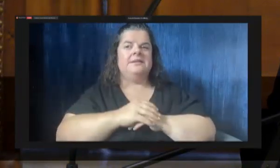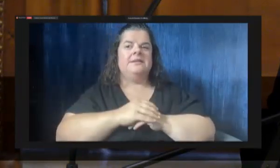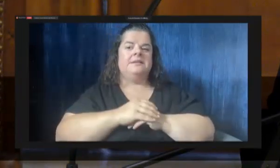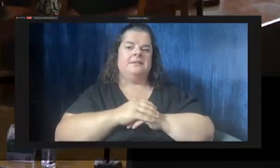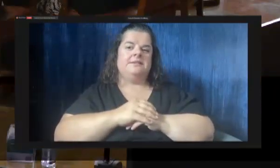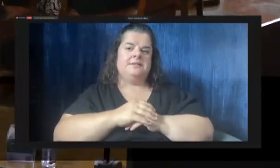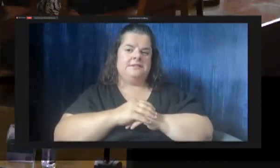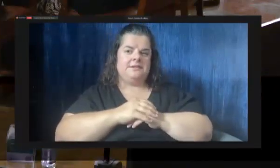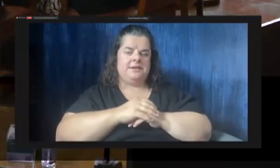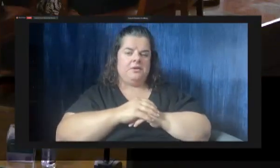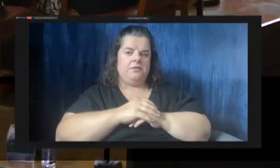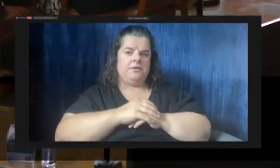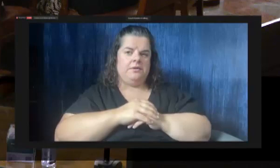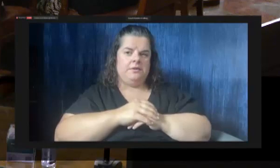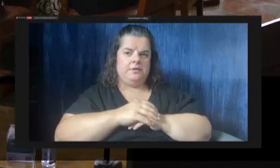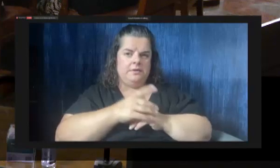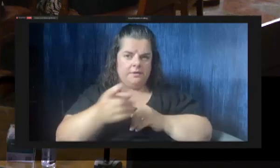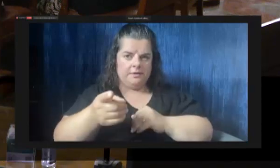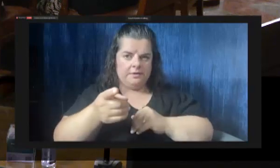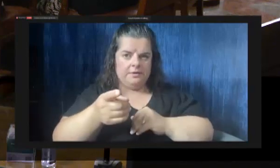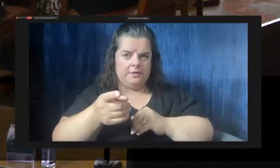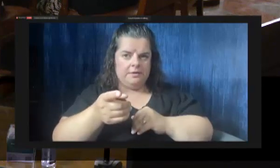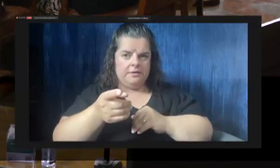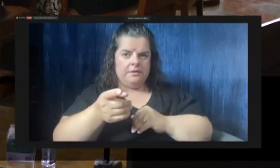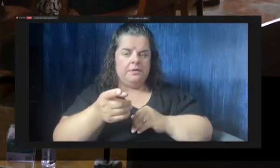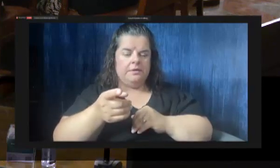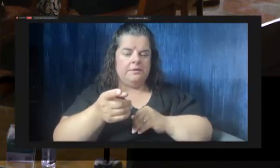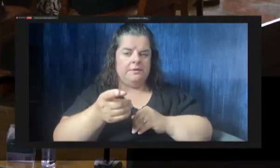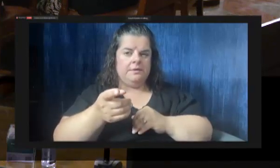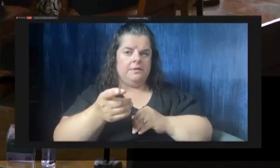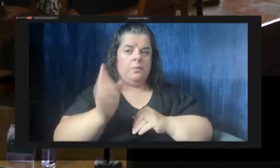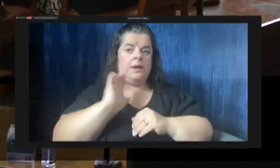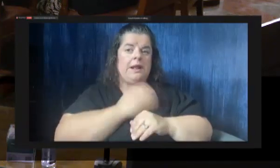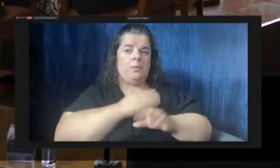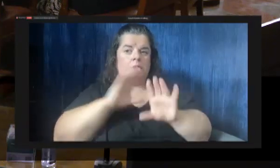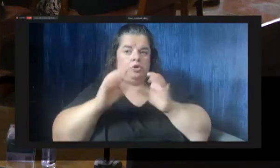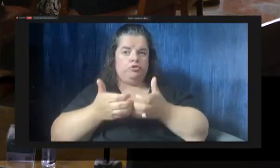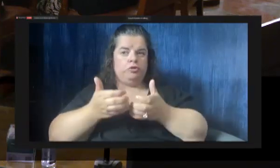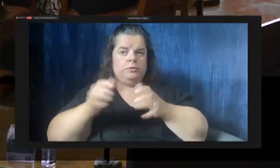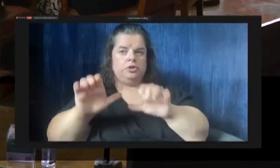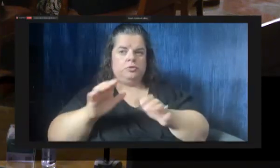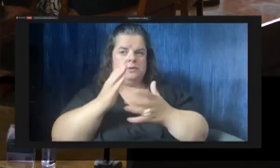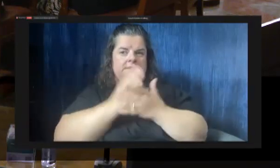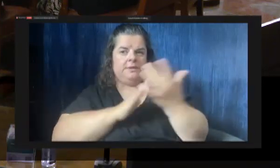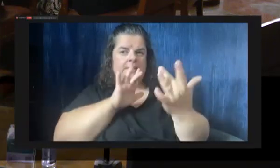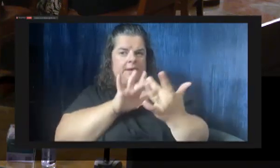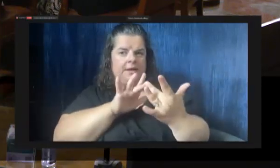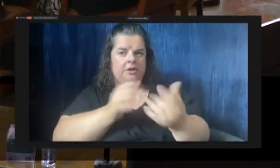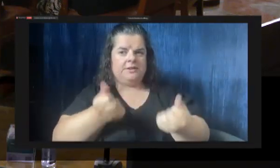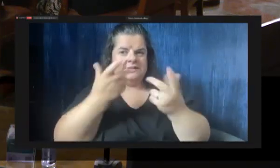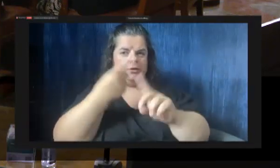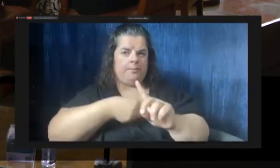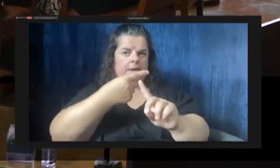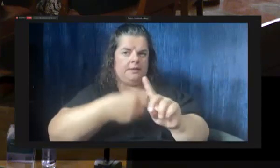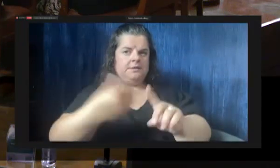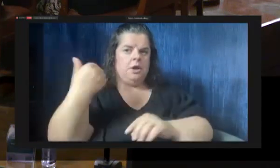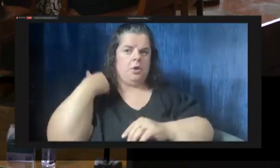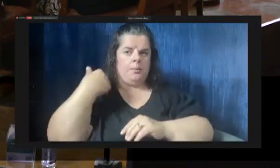Yeah. I met with your chief of staff when our group was doing some outreach several months ago.